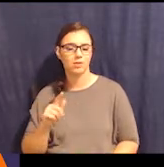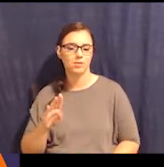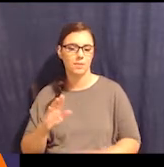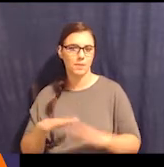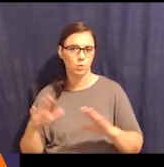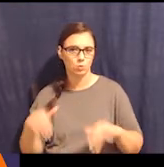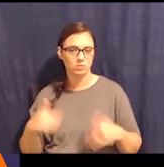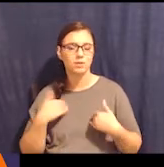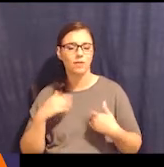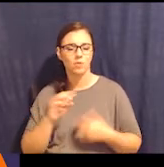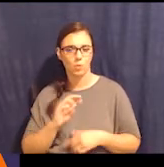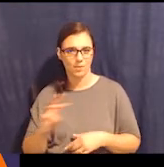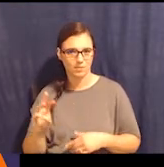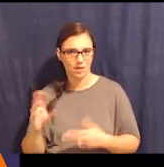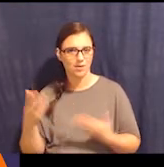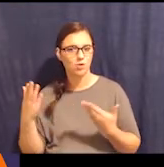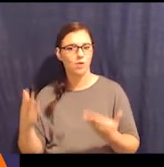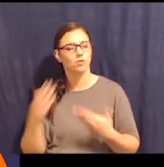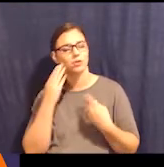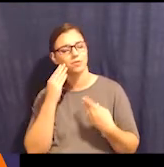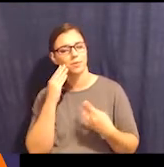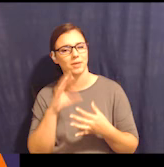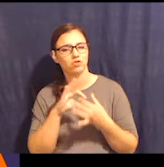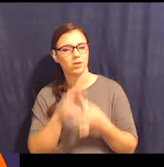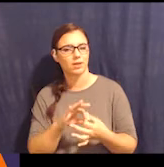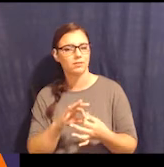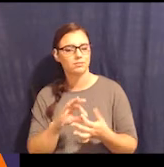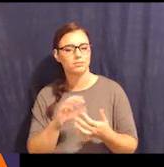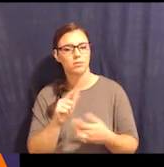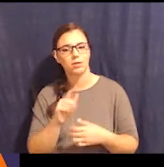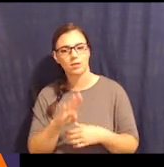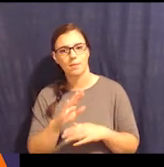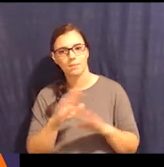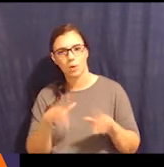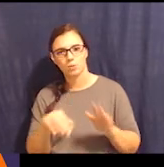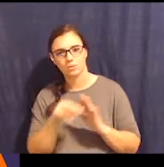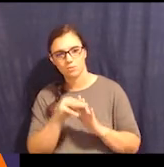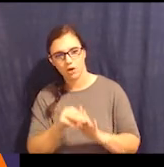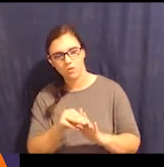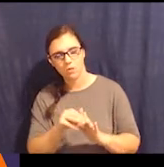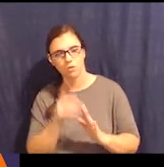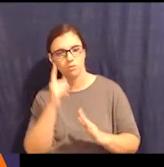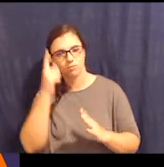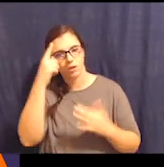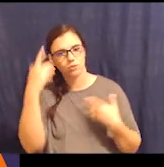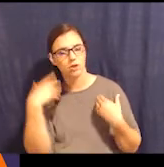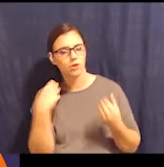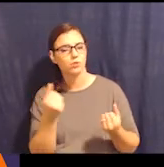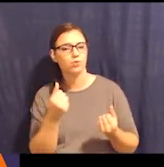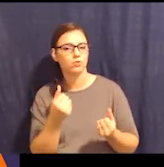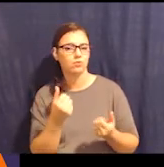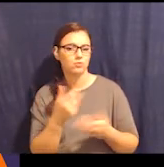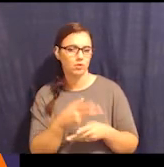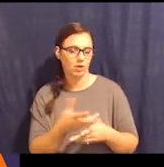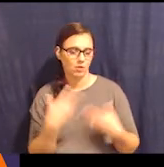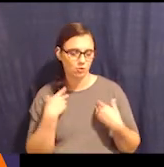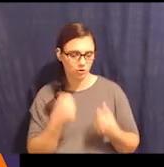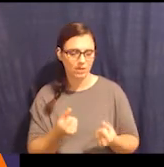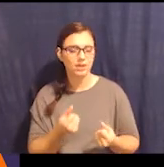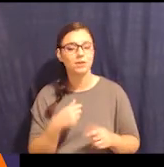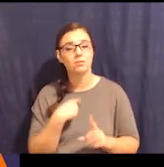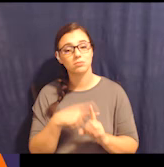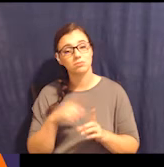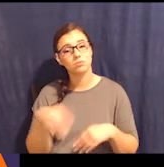the Clubhouse model of mental health recovery, as well as provides a worldwide directory of